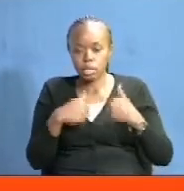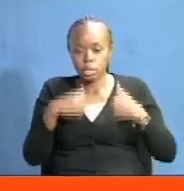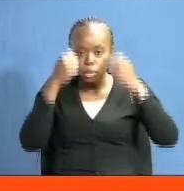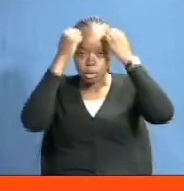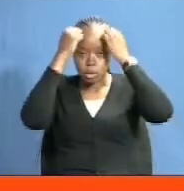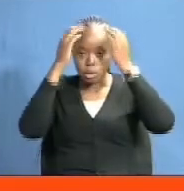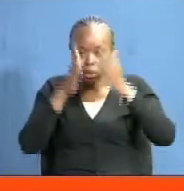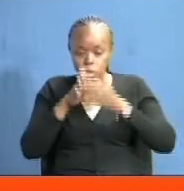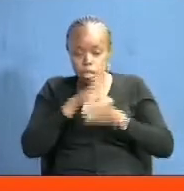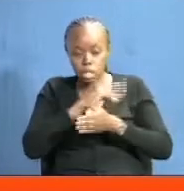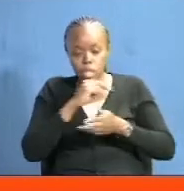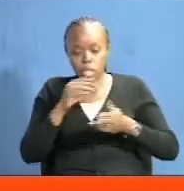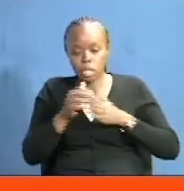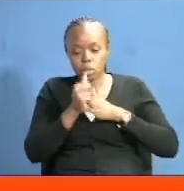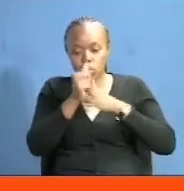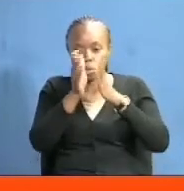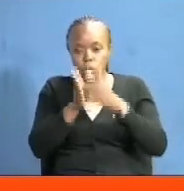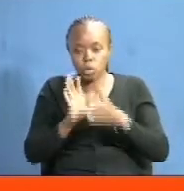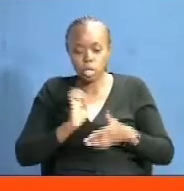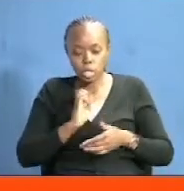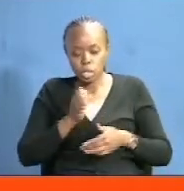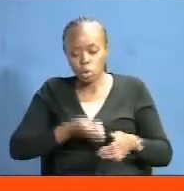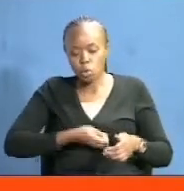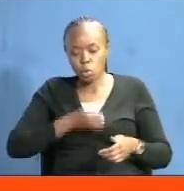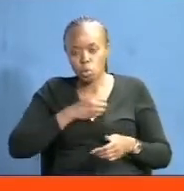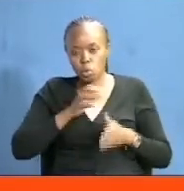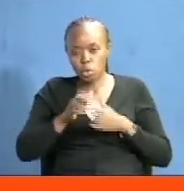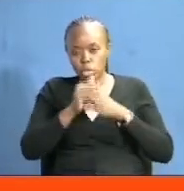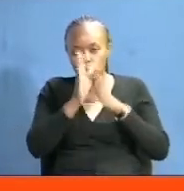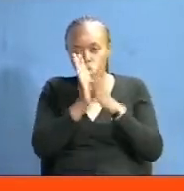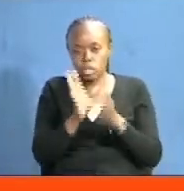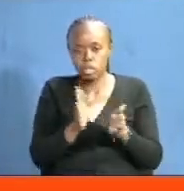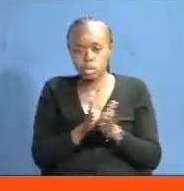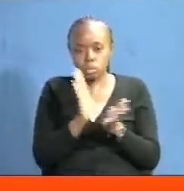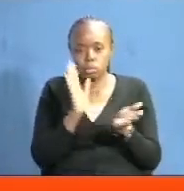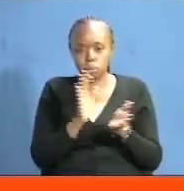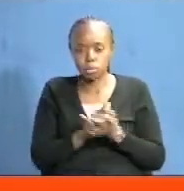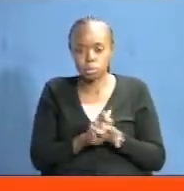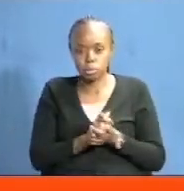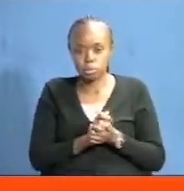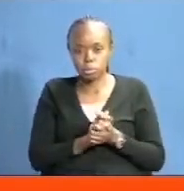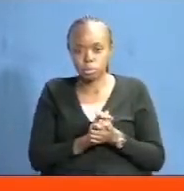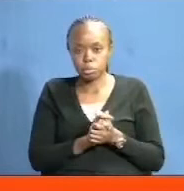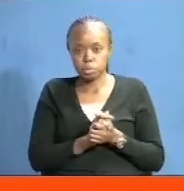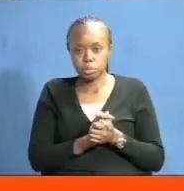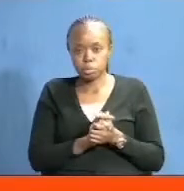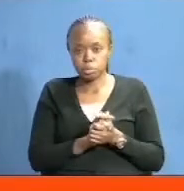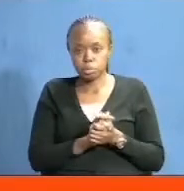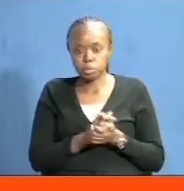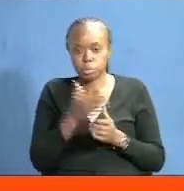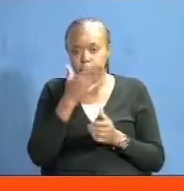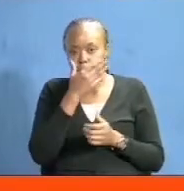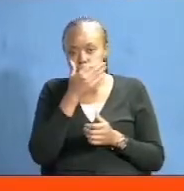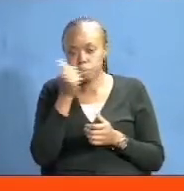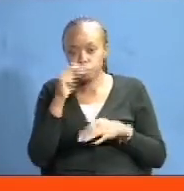and their leadership. They will own the leadership more. Right. Yes. Now, based on